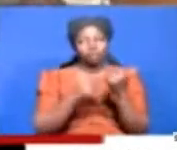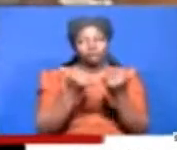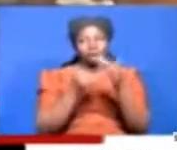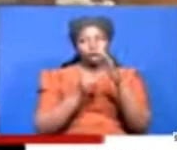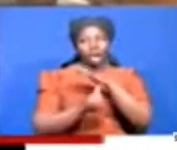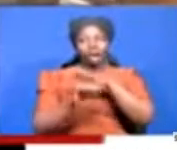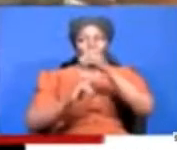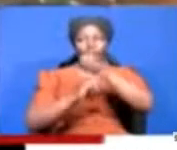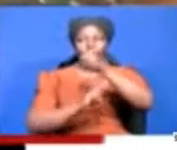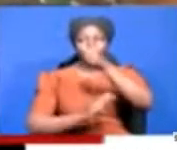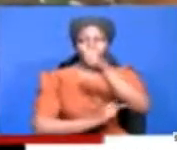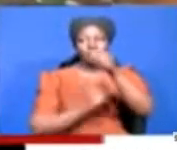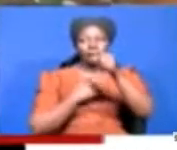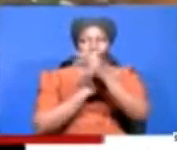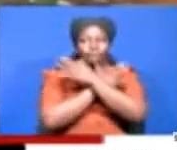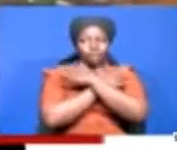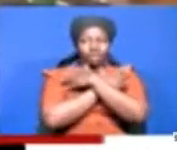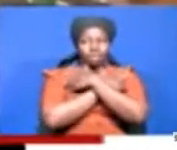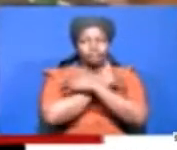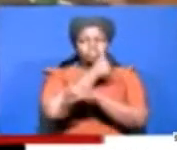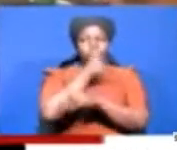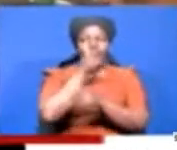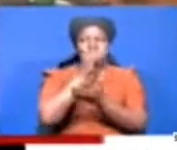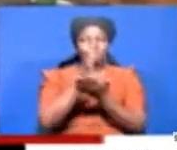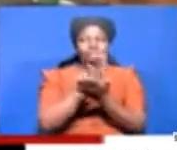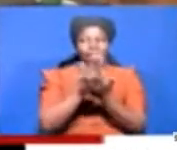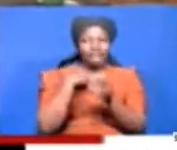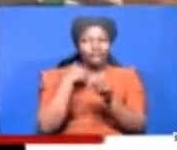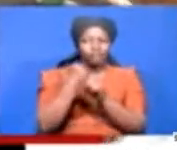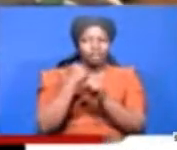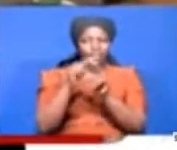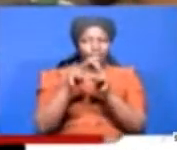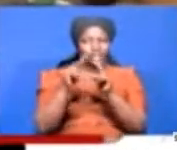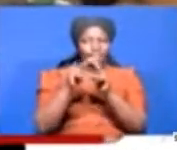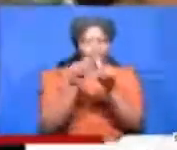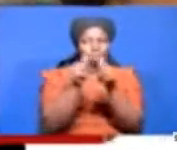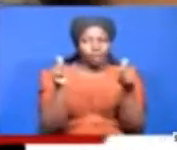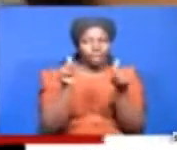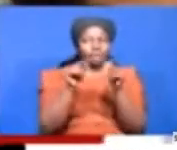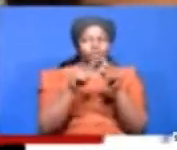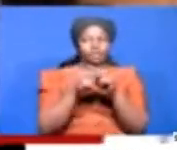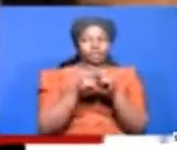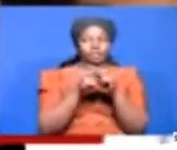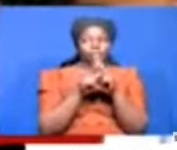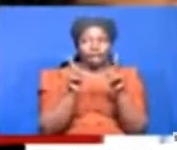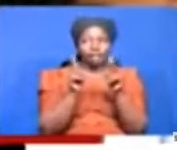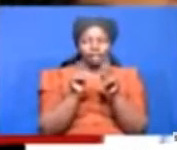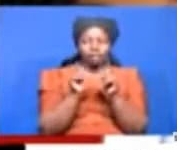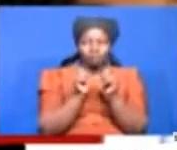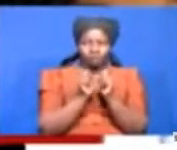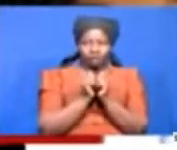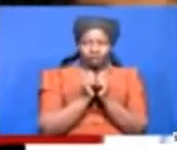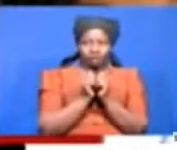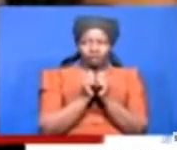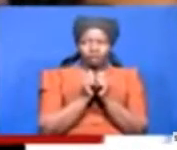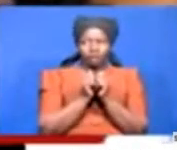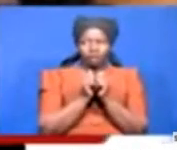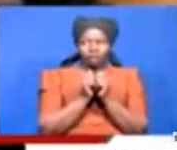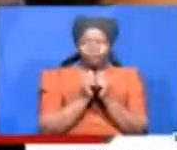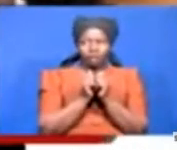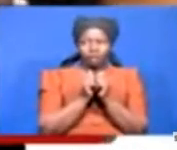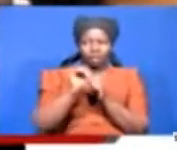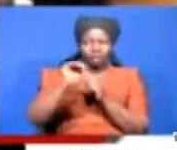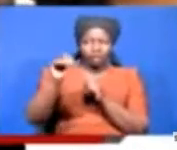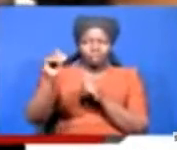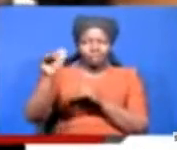private sector have done extremely well. First of all, you start with the urban areas,